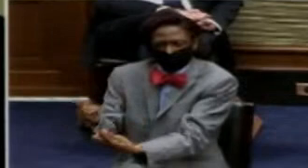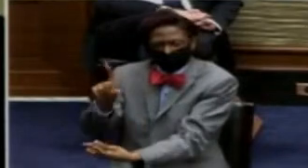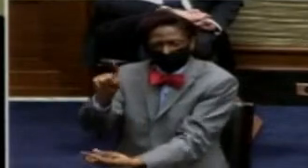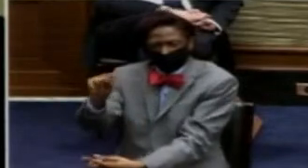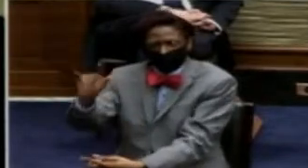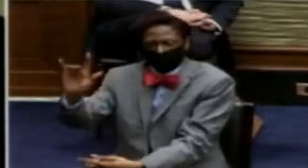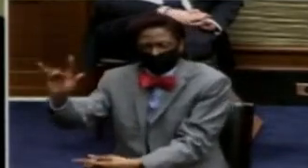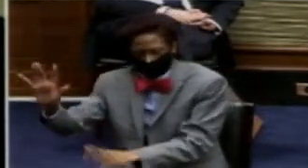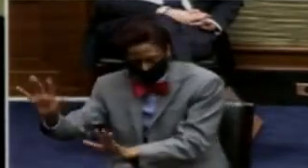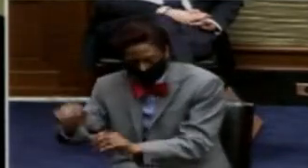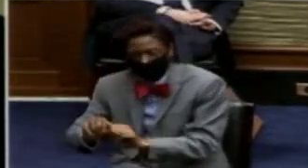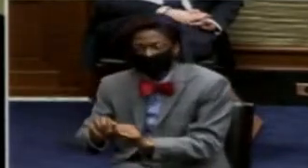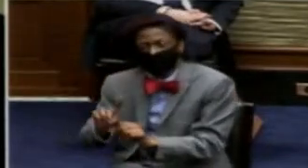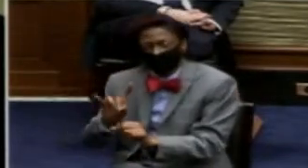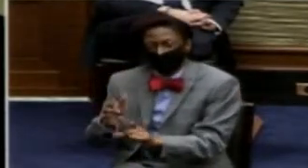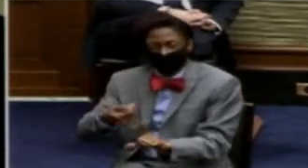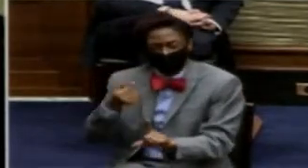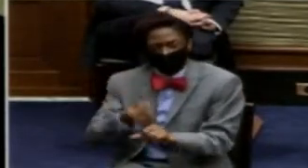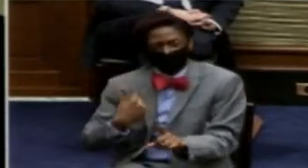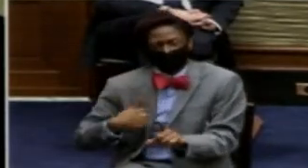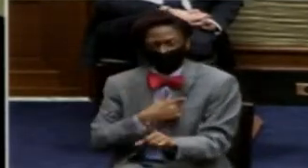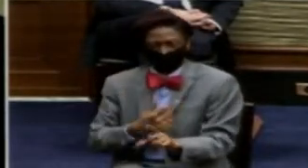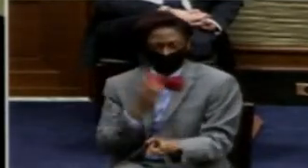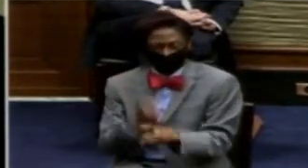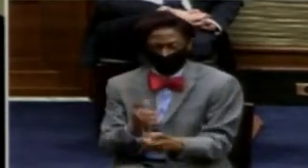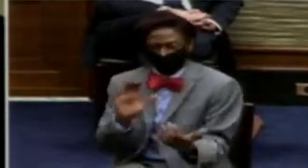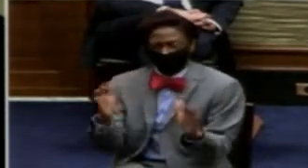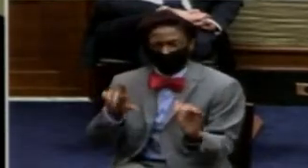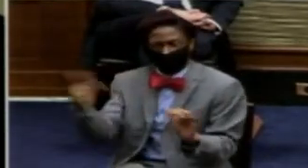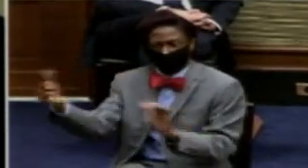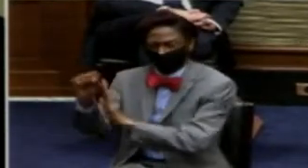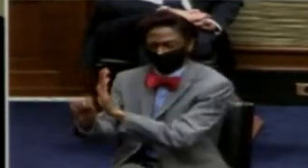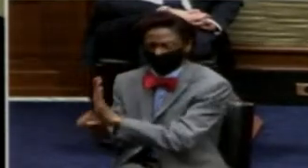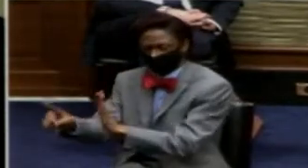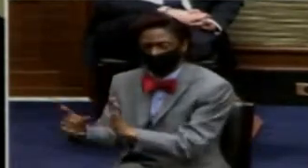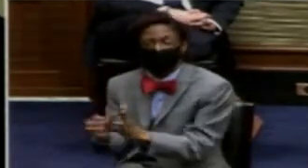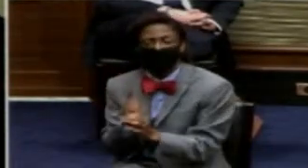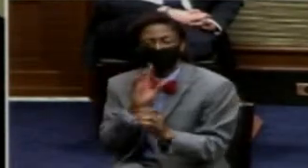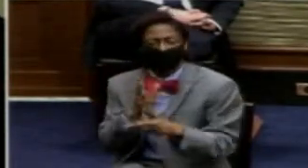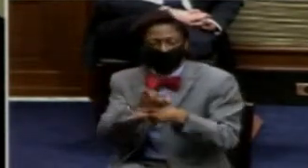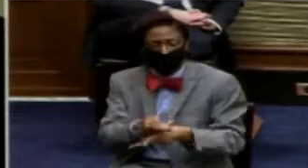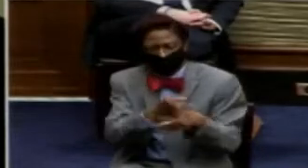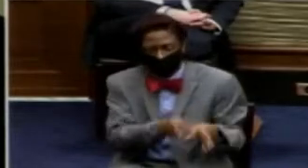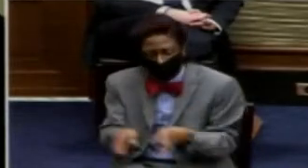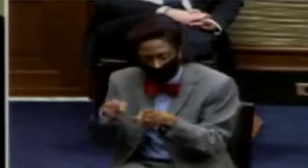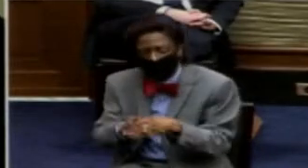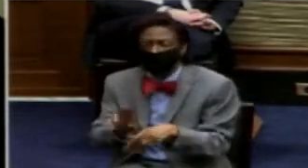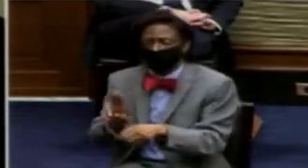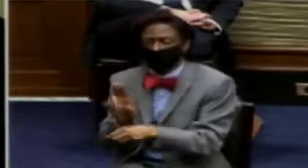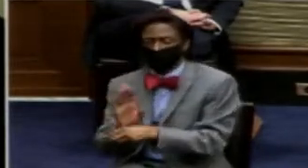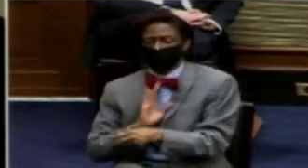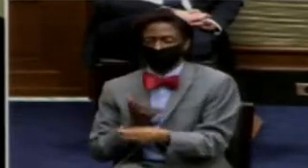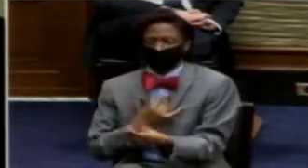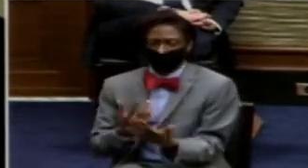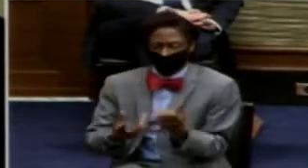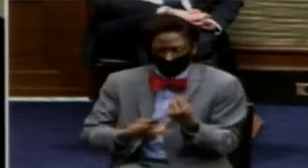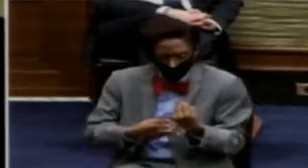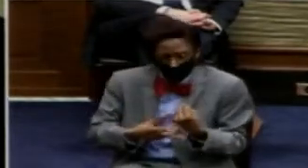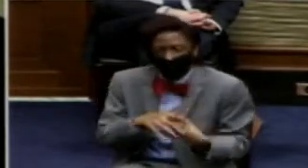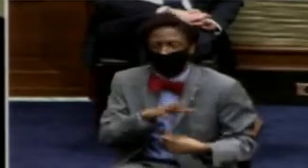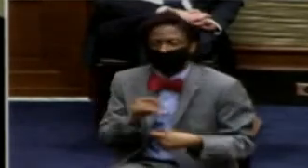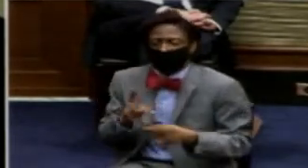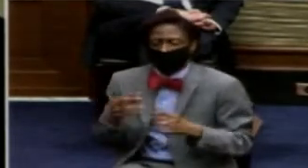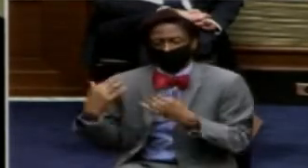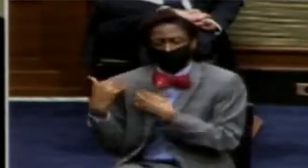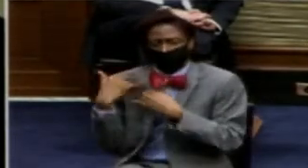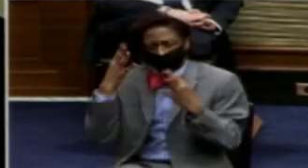budget as hard as any state. Through careful recession planning, prudent use of our reserves, and responsible